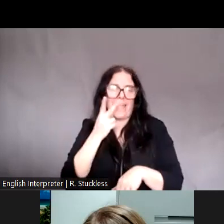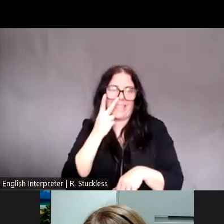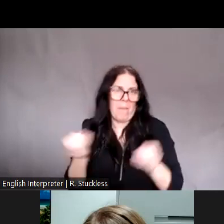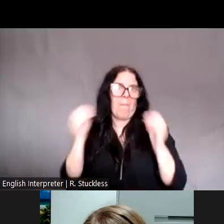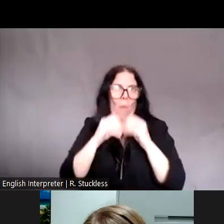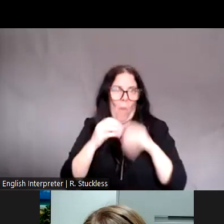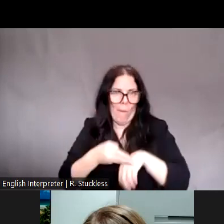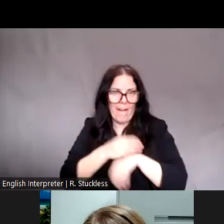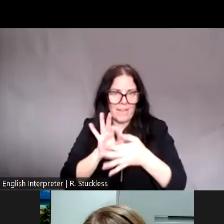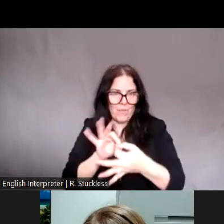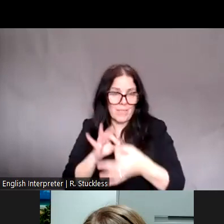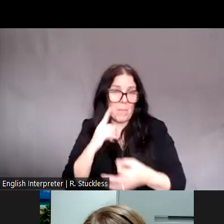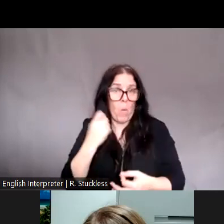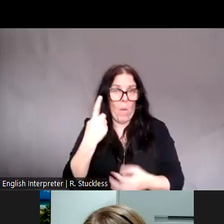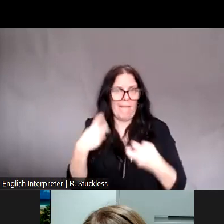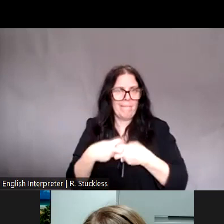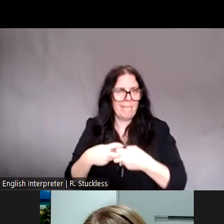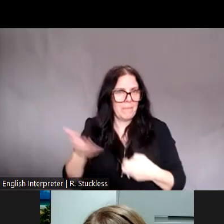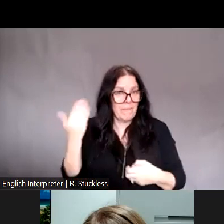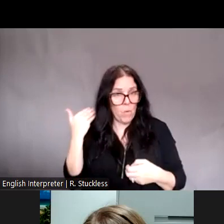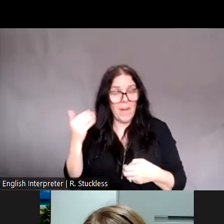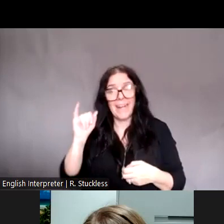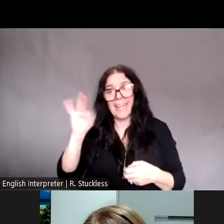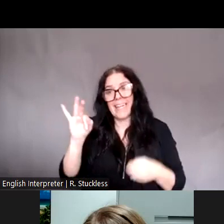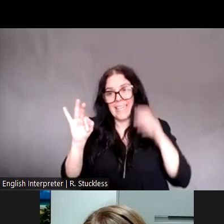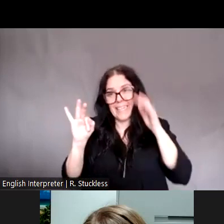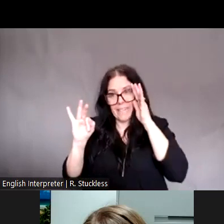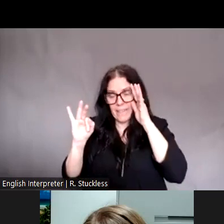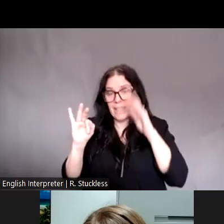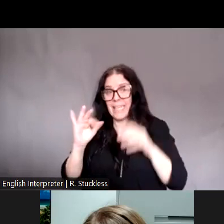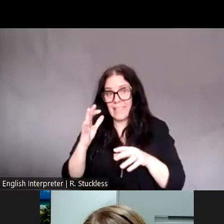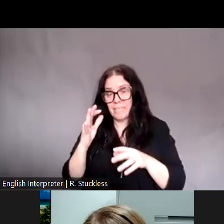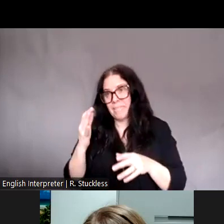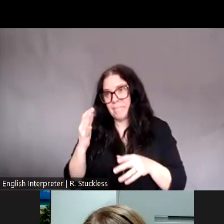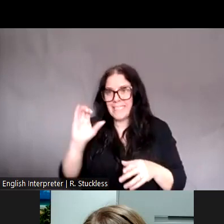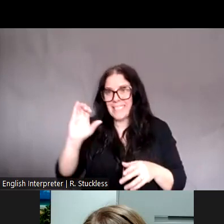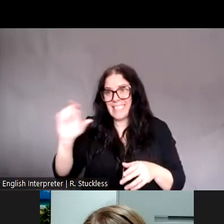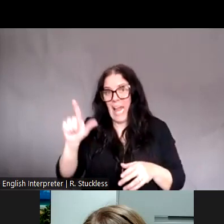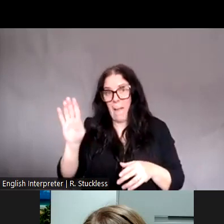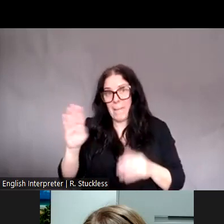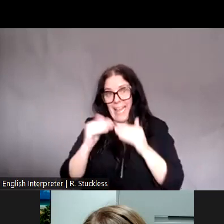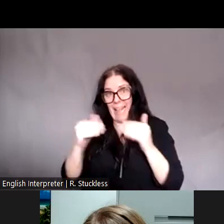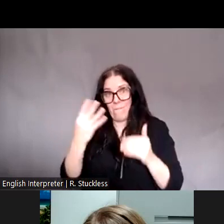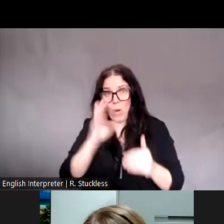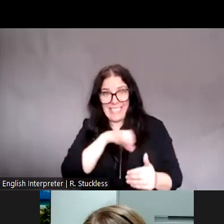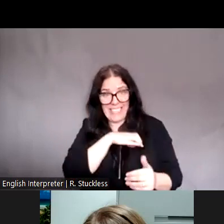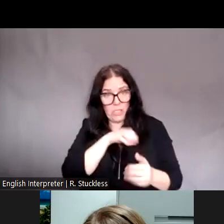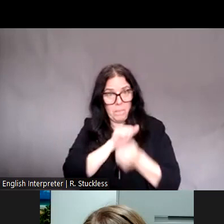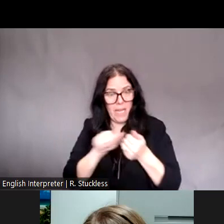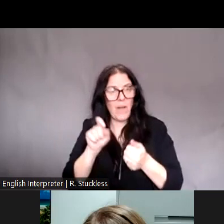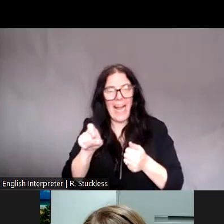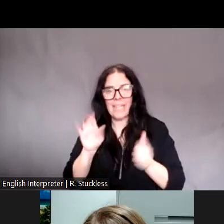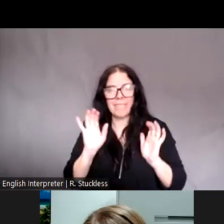Because one of the things that we saw is if they got citizenship at SELB level 4, we had to refer